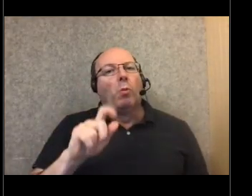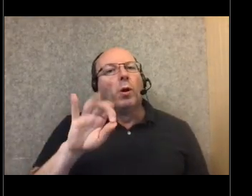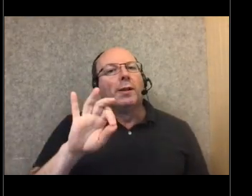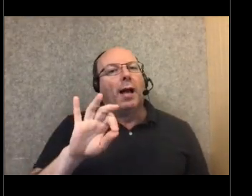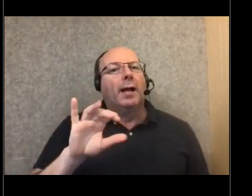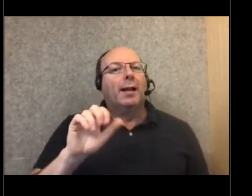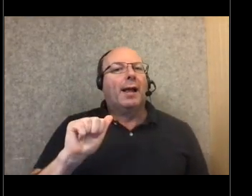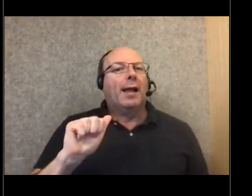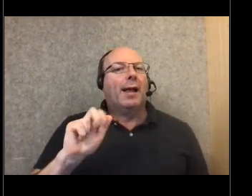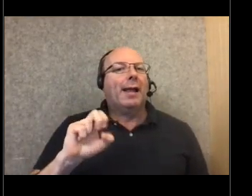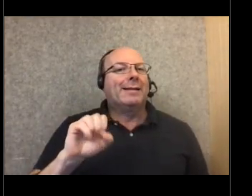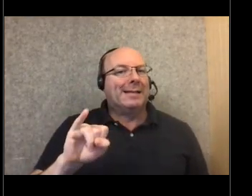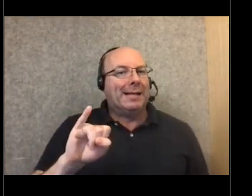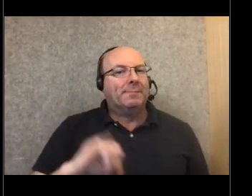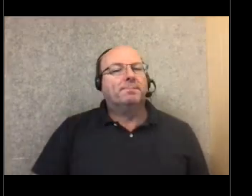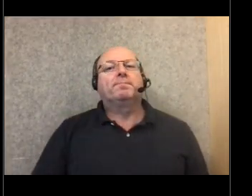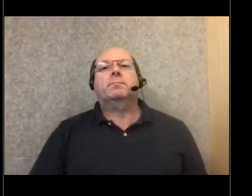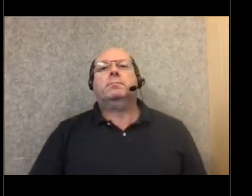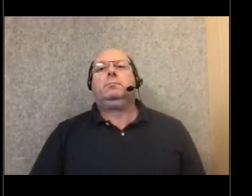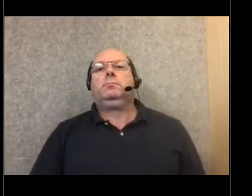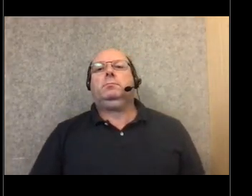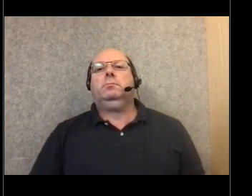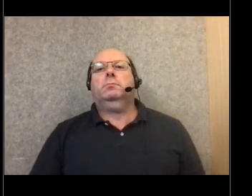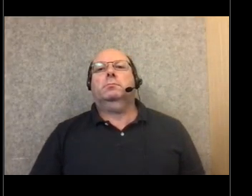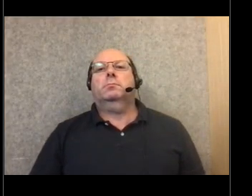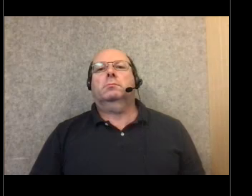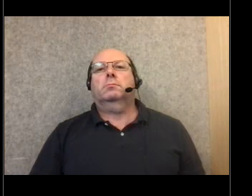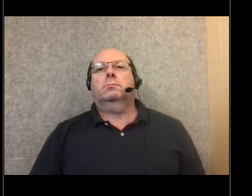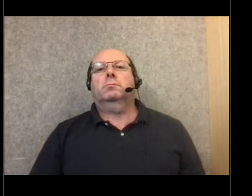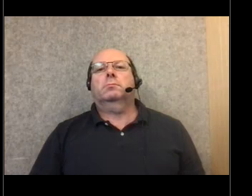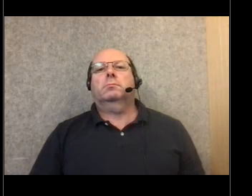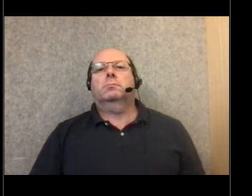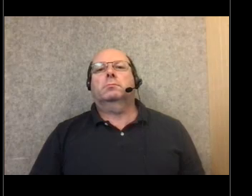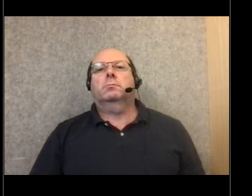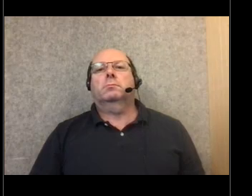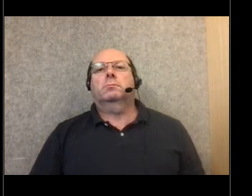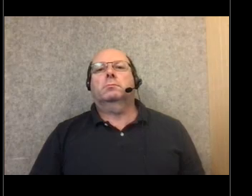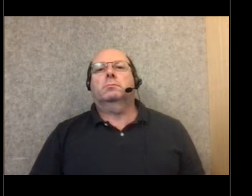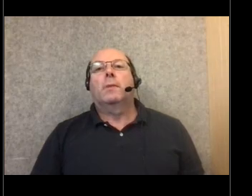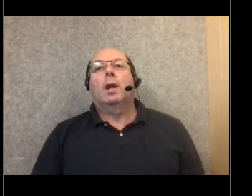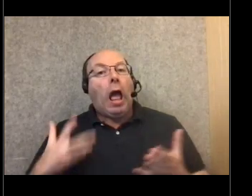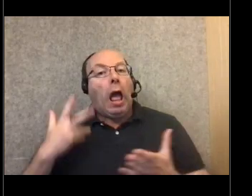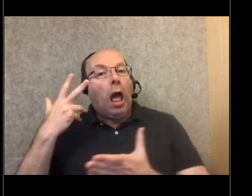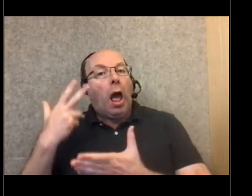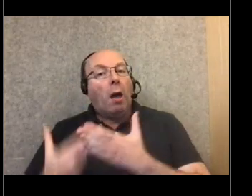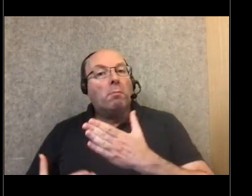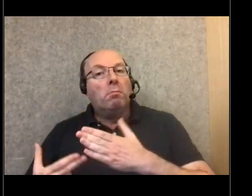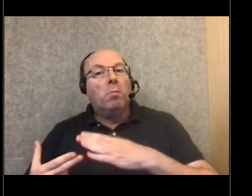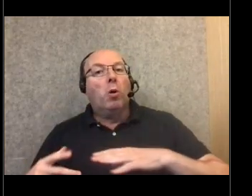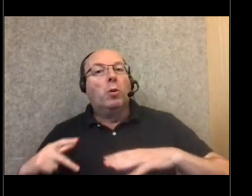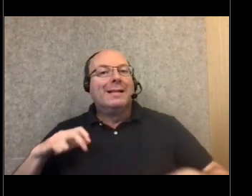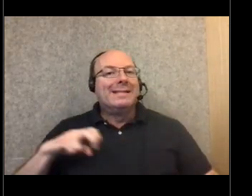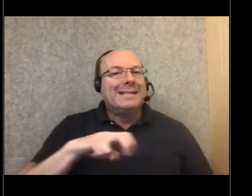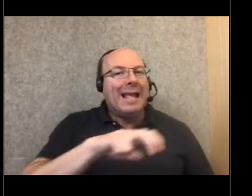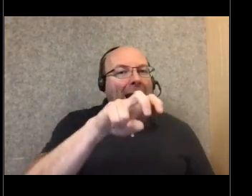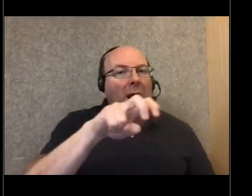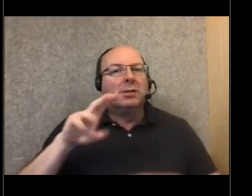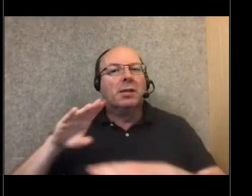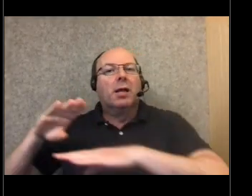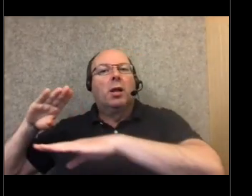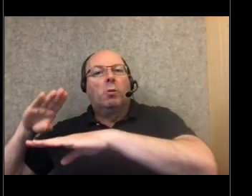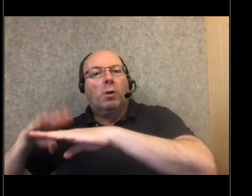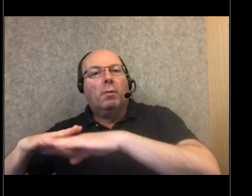When an accessible route consists of both a ramp and stairs, it is best that they are